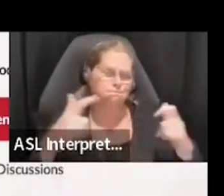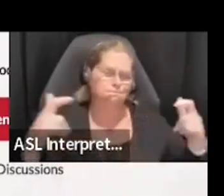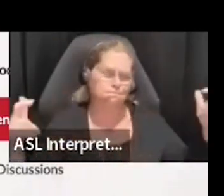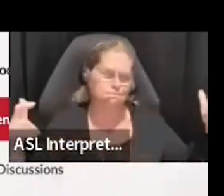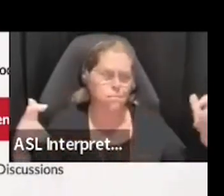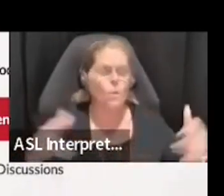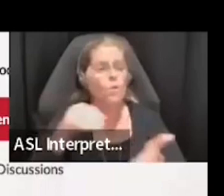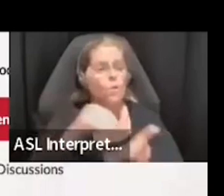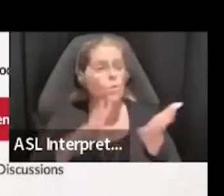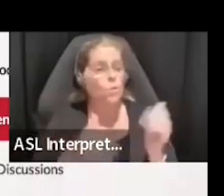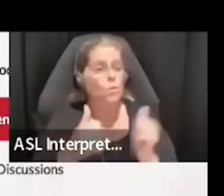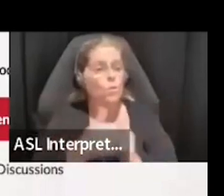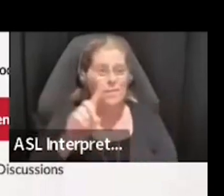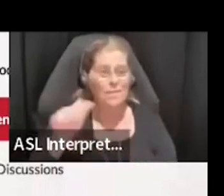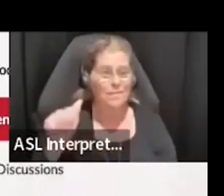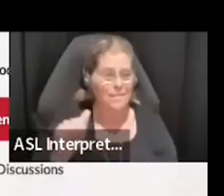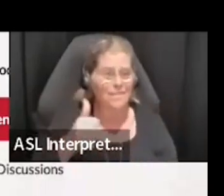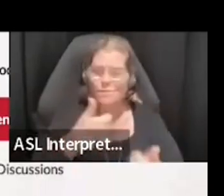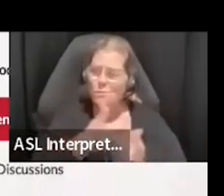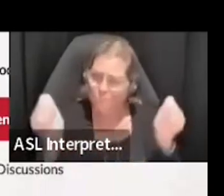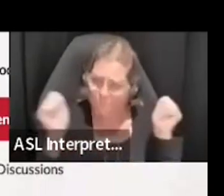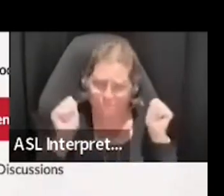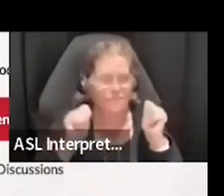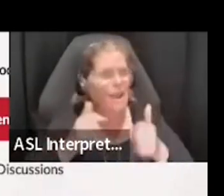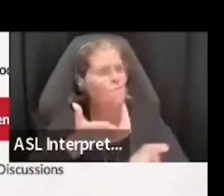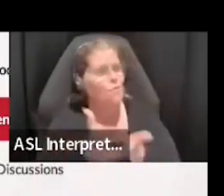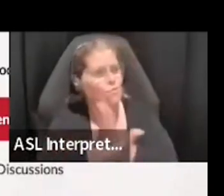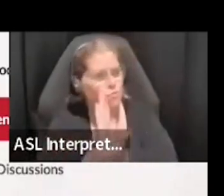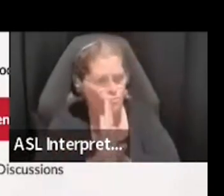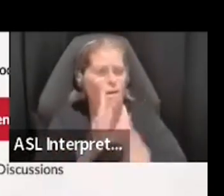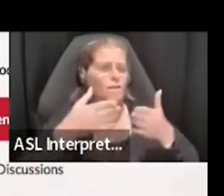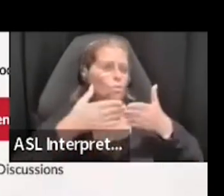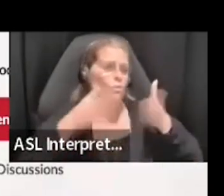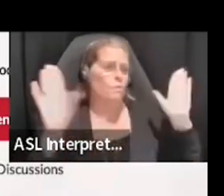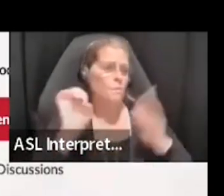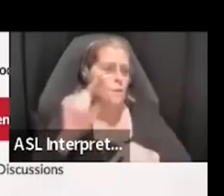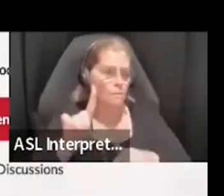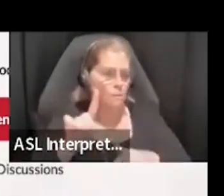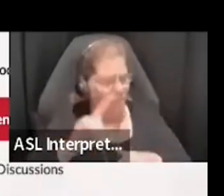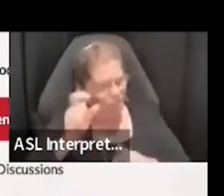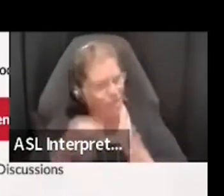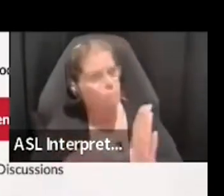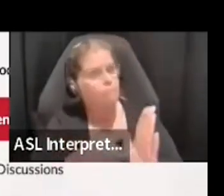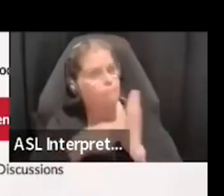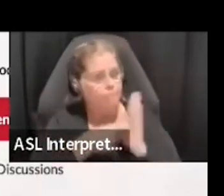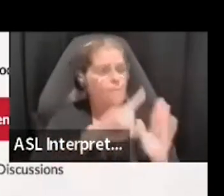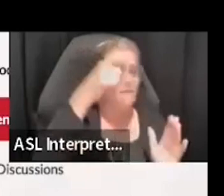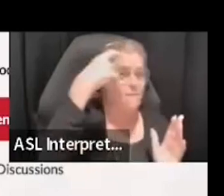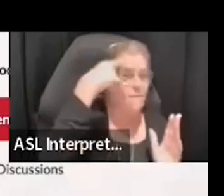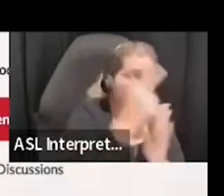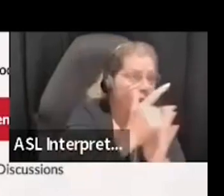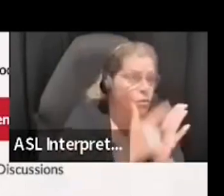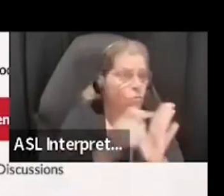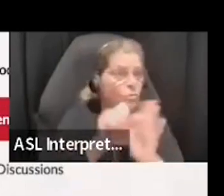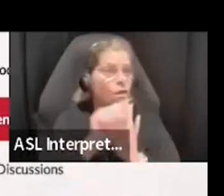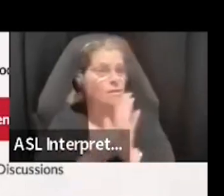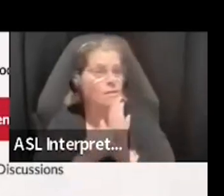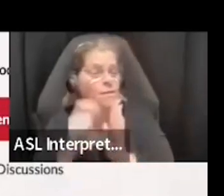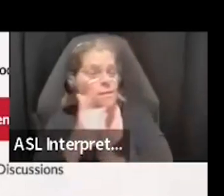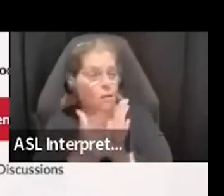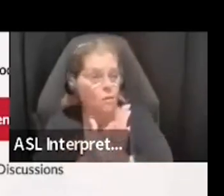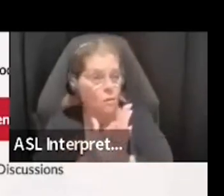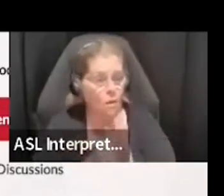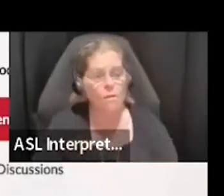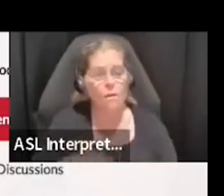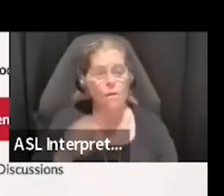disabilities have a right to a free and appropriate public education as mandated by federal and state law. While Montgomery County is identified as having